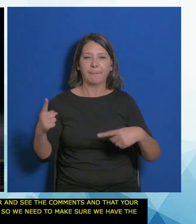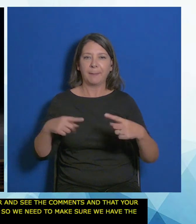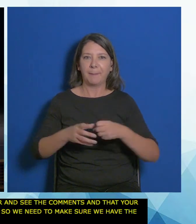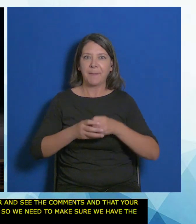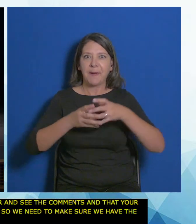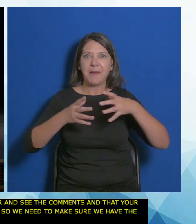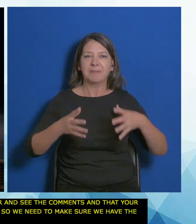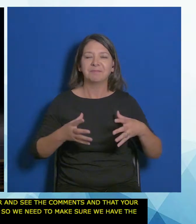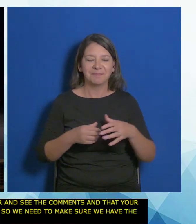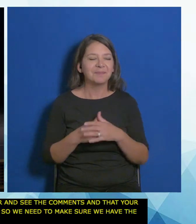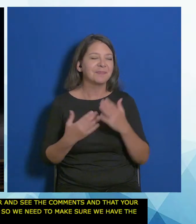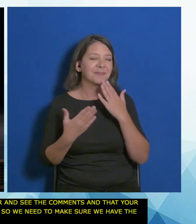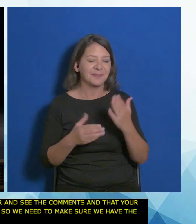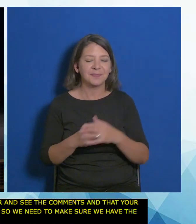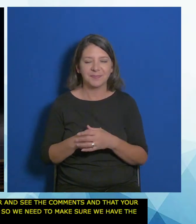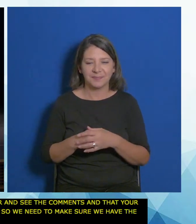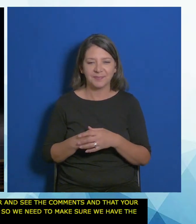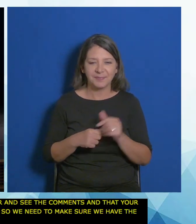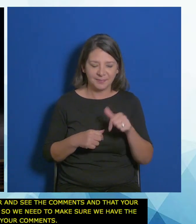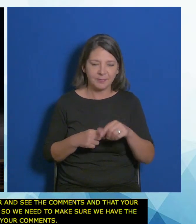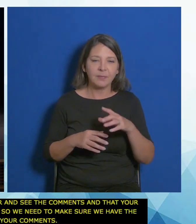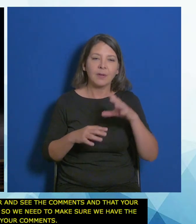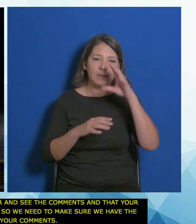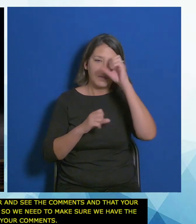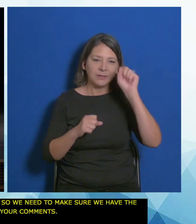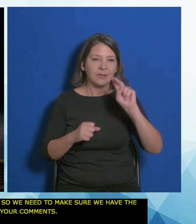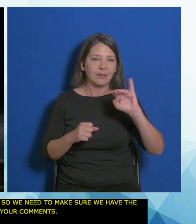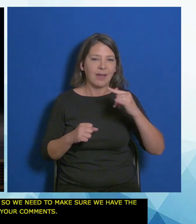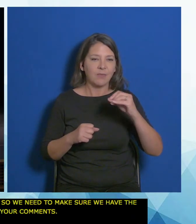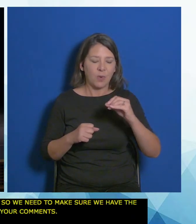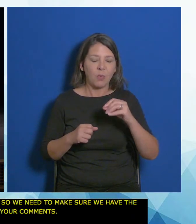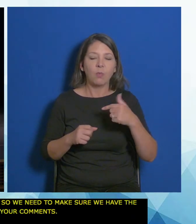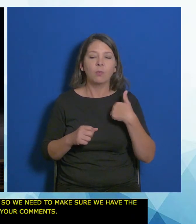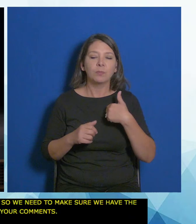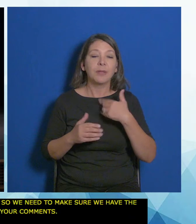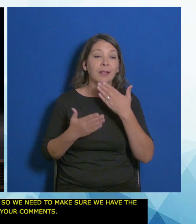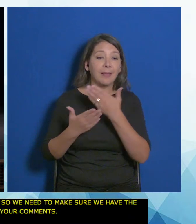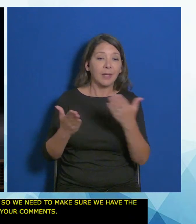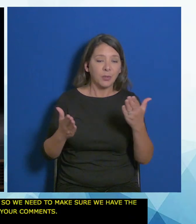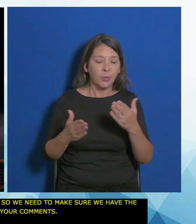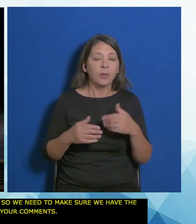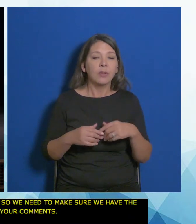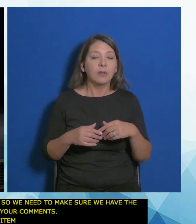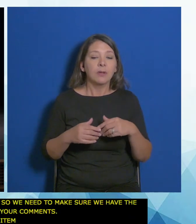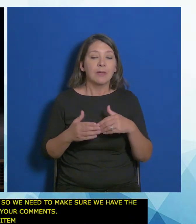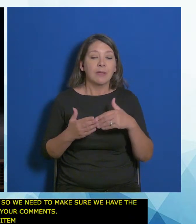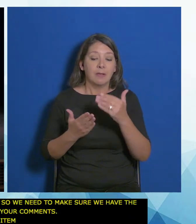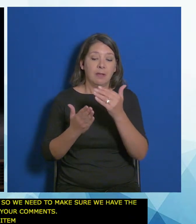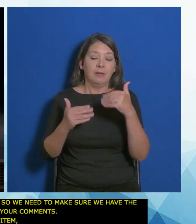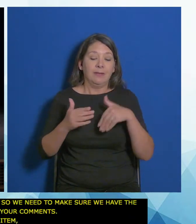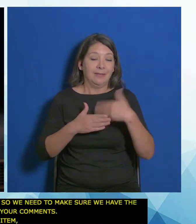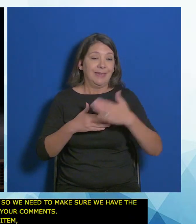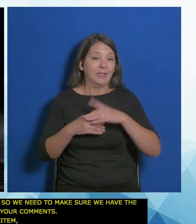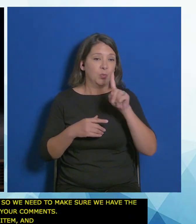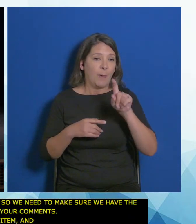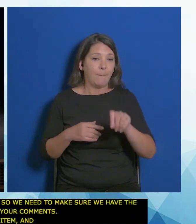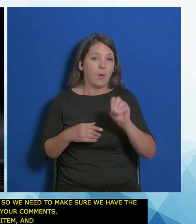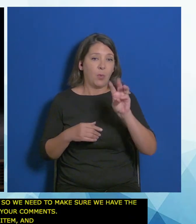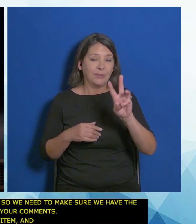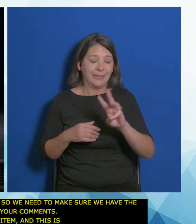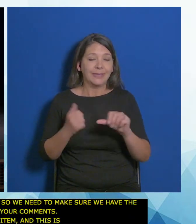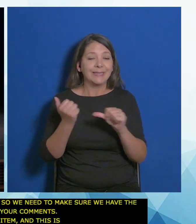Thank you. We can move on to 1.06, information item, Assistant Superintendent of Agency Operations and Support